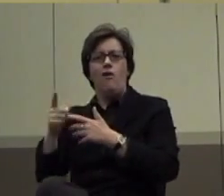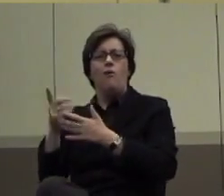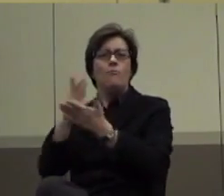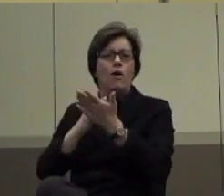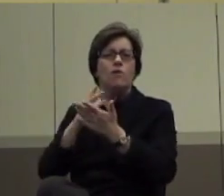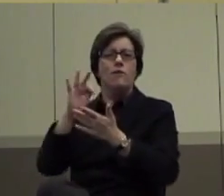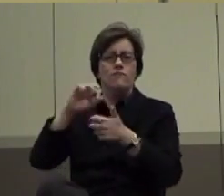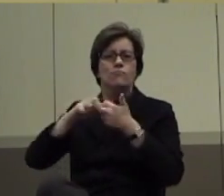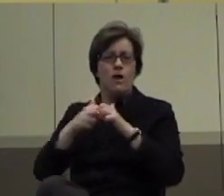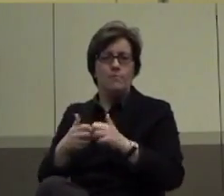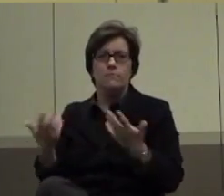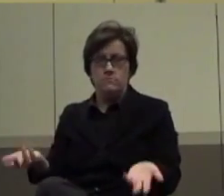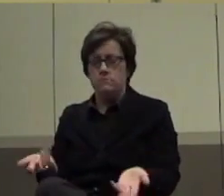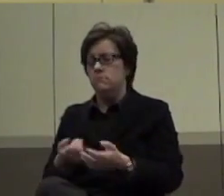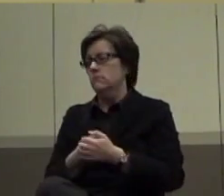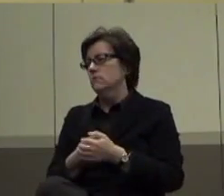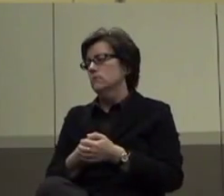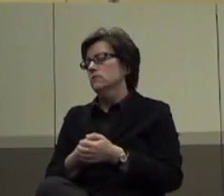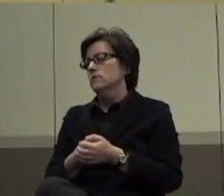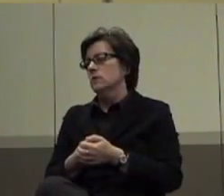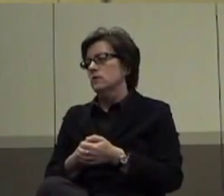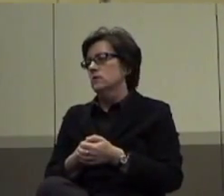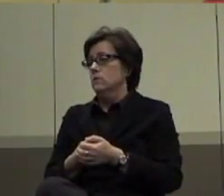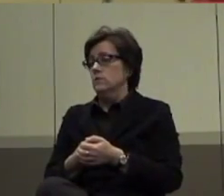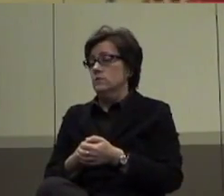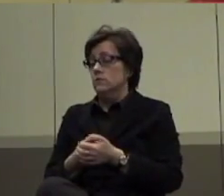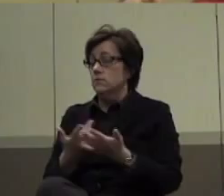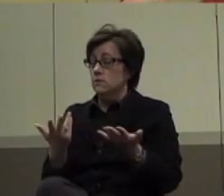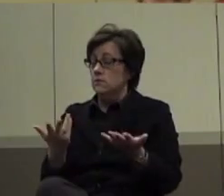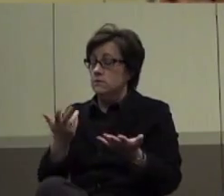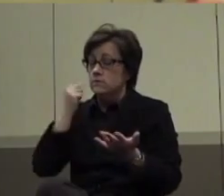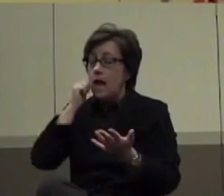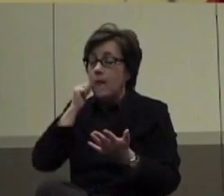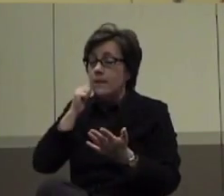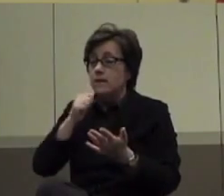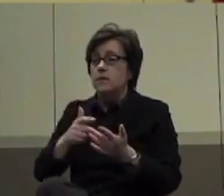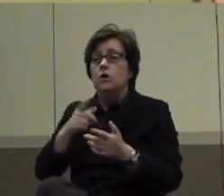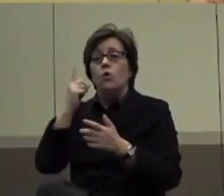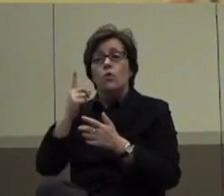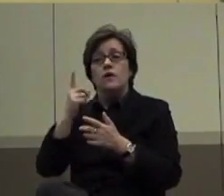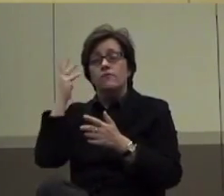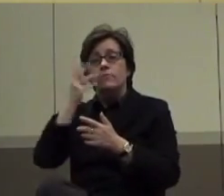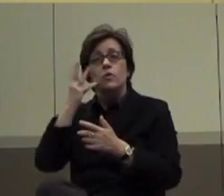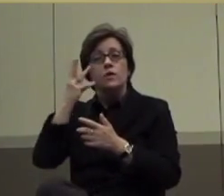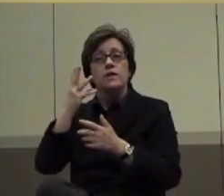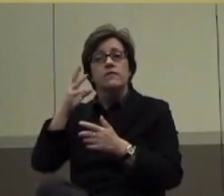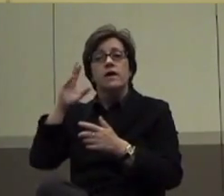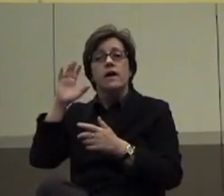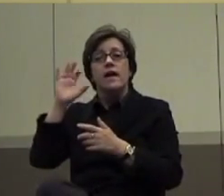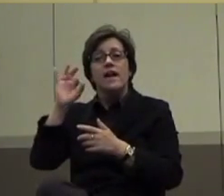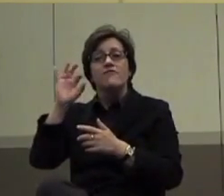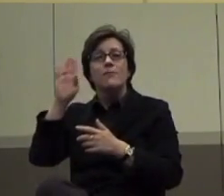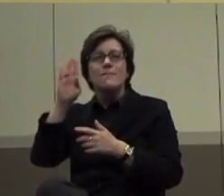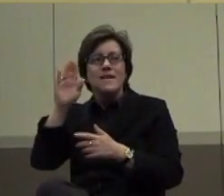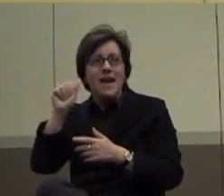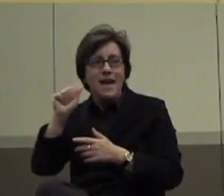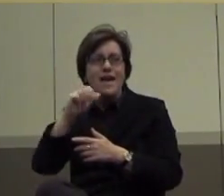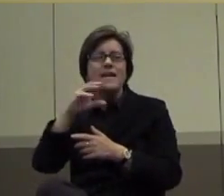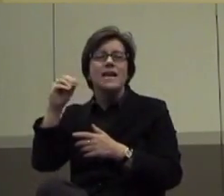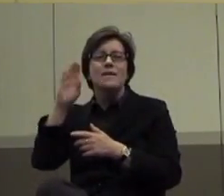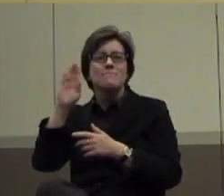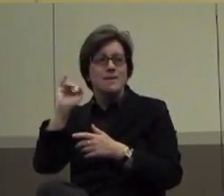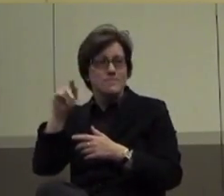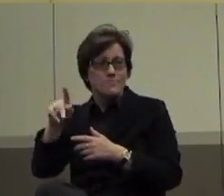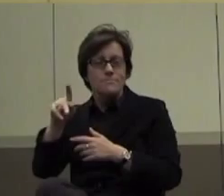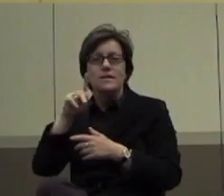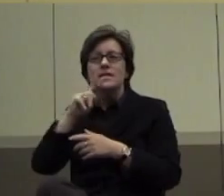right? Again, not unusual at all. To me, one of the beauties of the FBA and the BIP is that for the very first